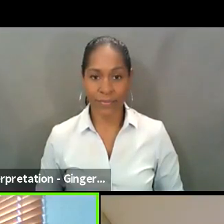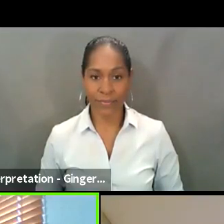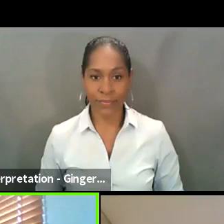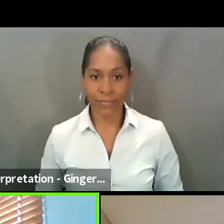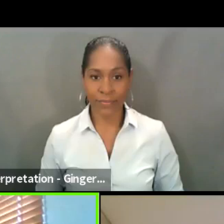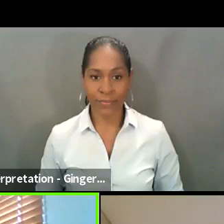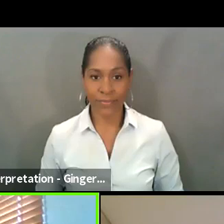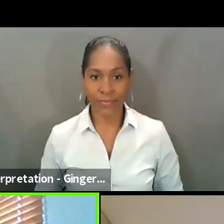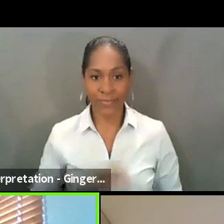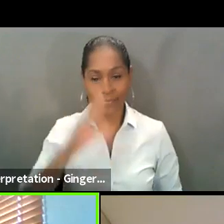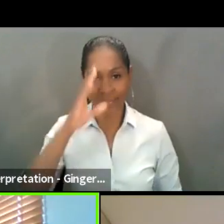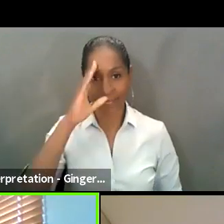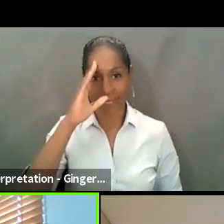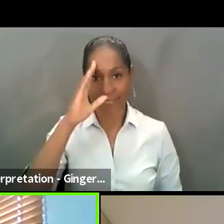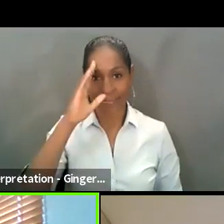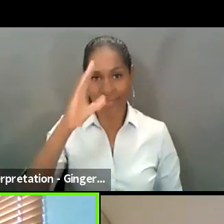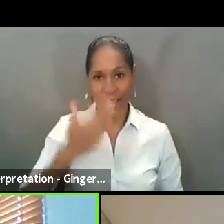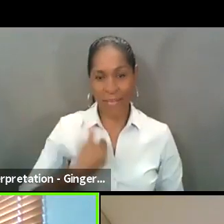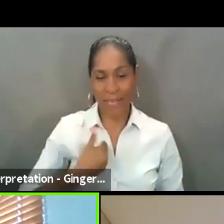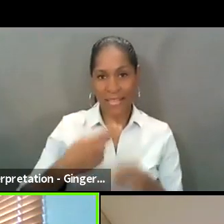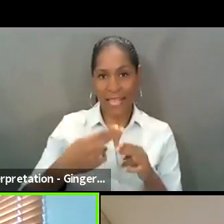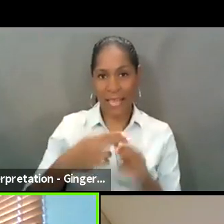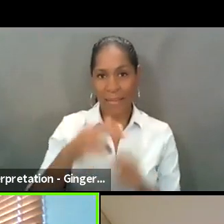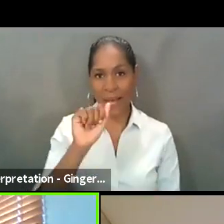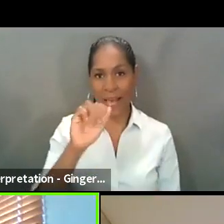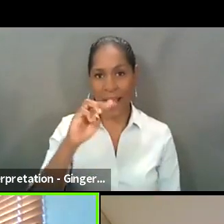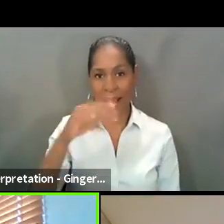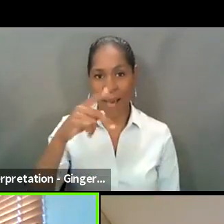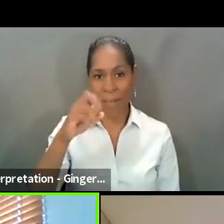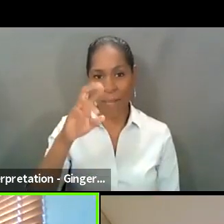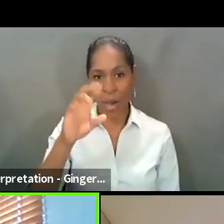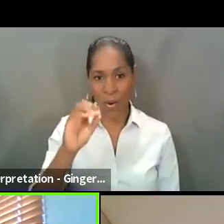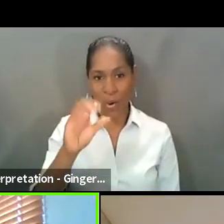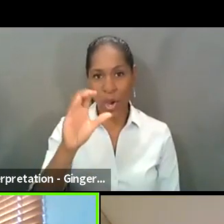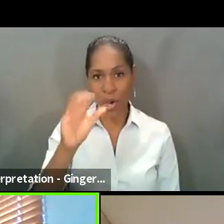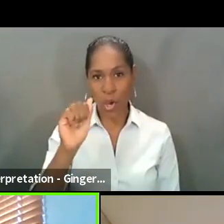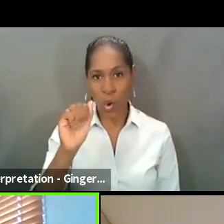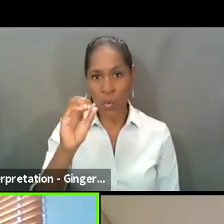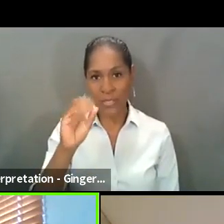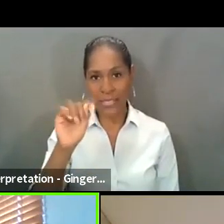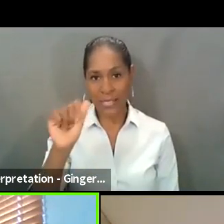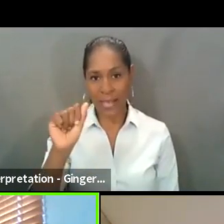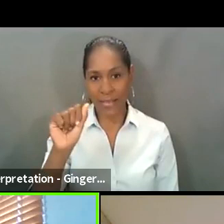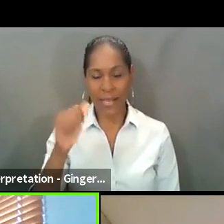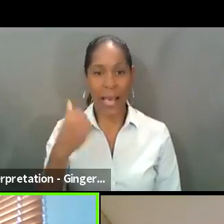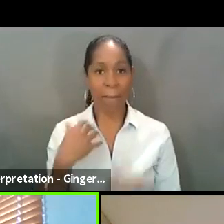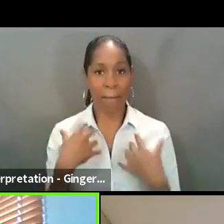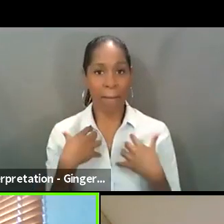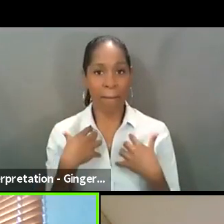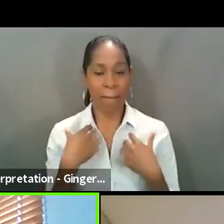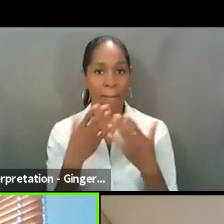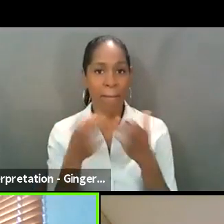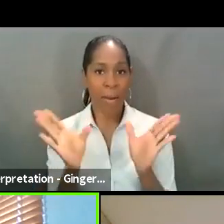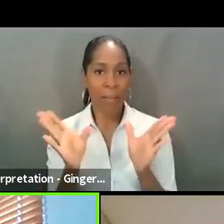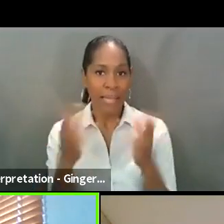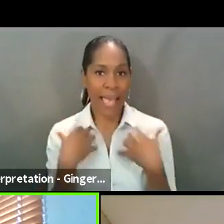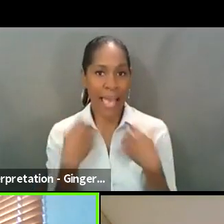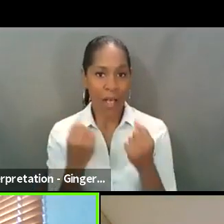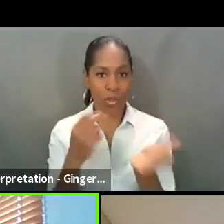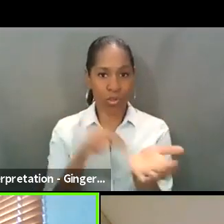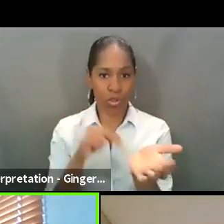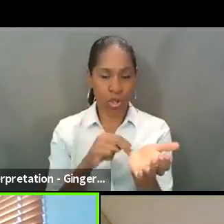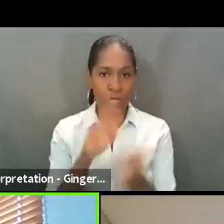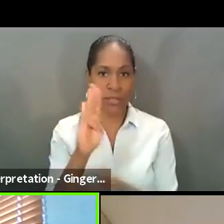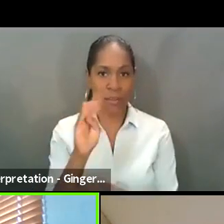Hi, my name is Amparo Oviedo Acosta. I am a public health nurse at the Buncombe County Health and